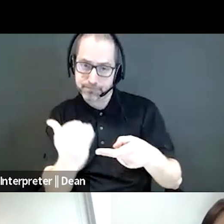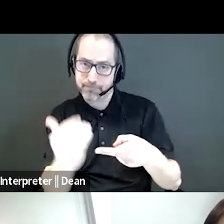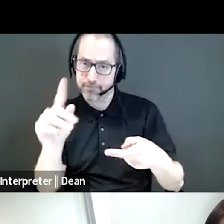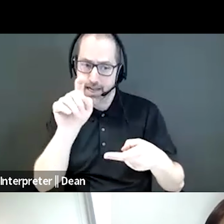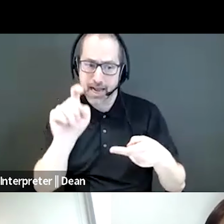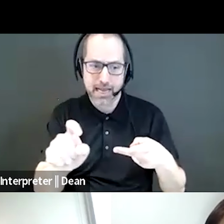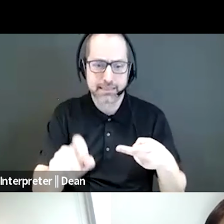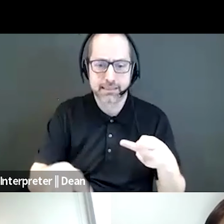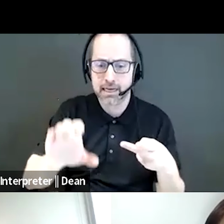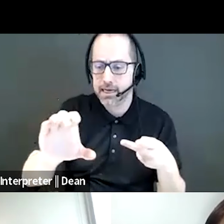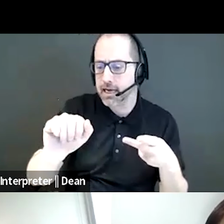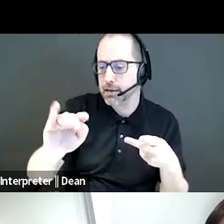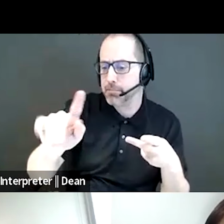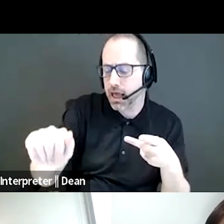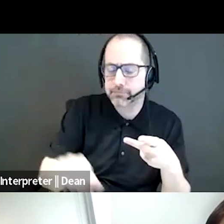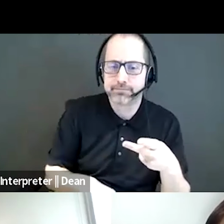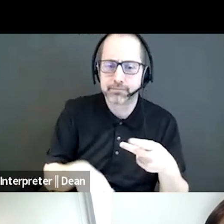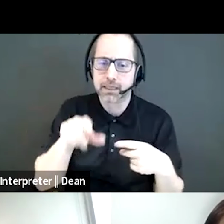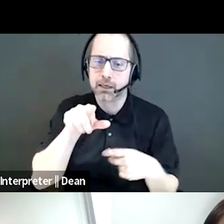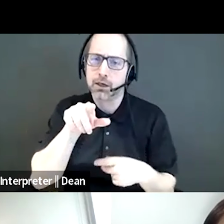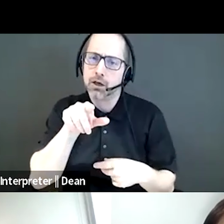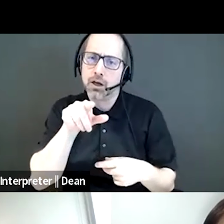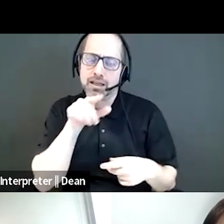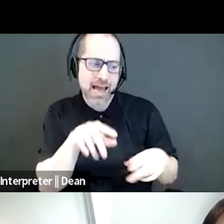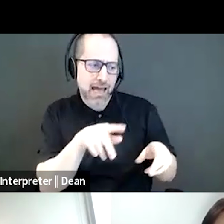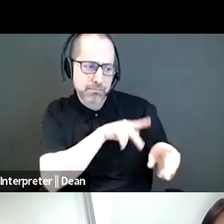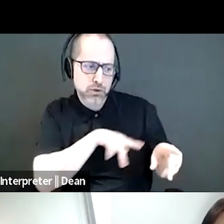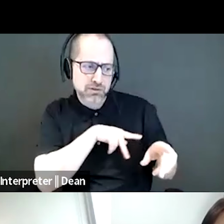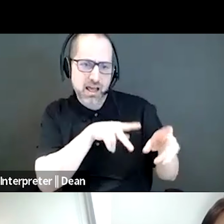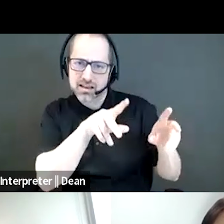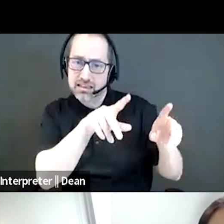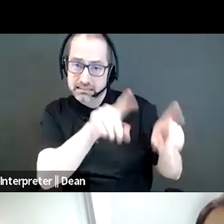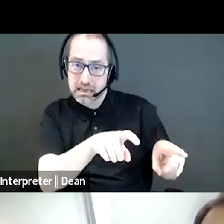afterwards. But in your views, are there any limitations to these personality assessments?